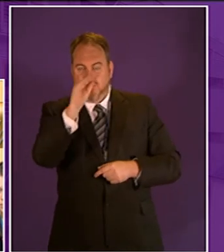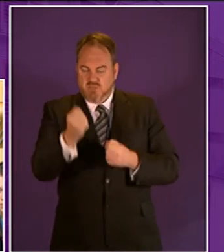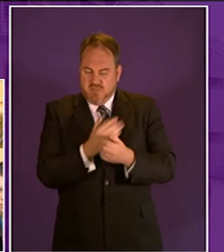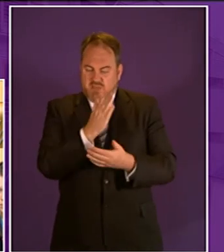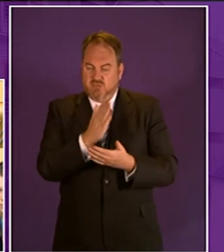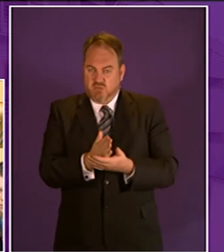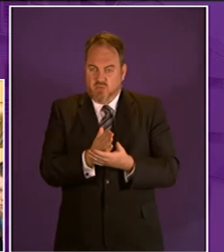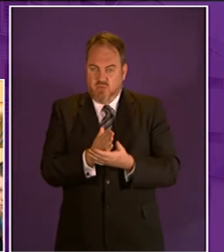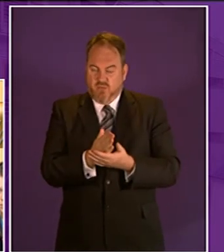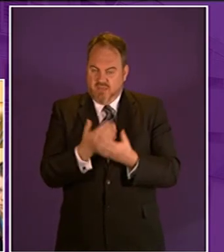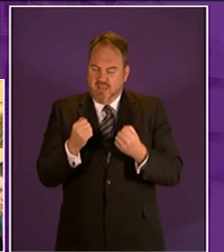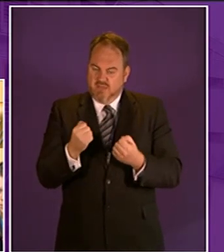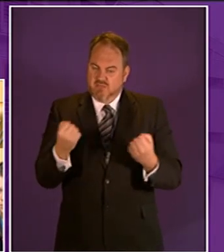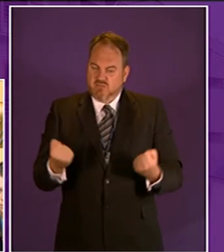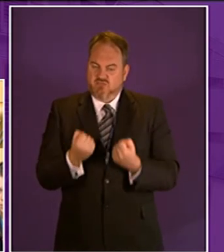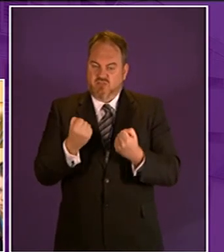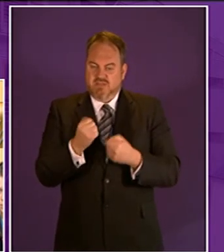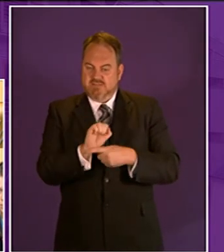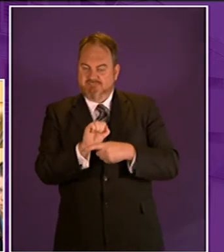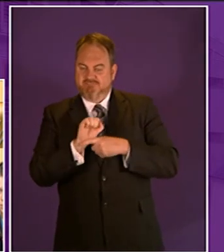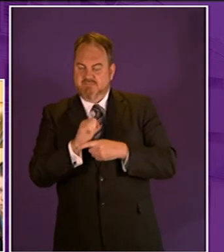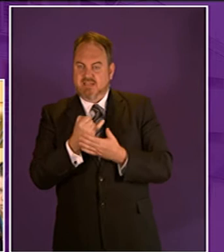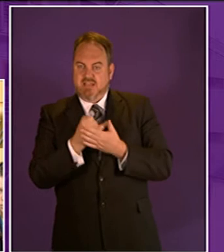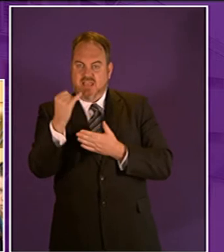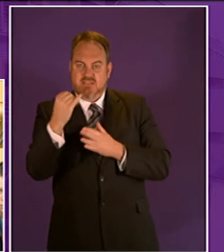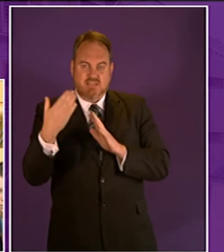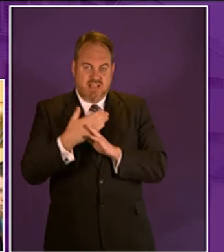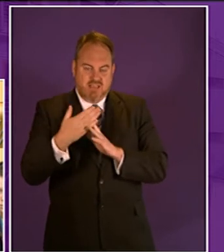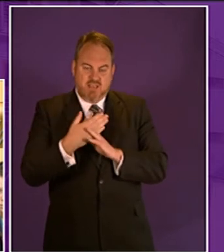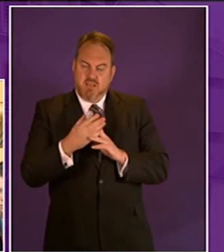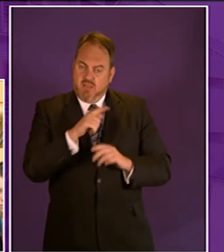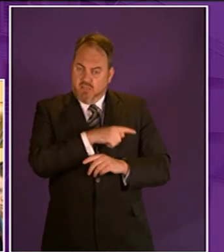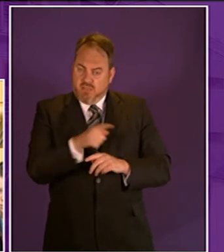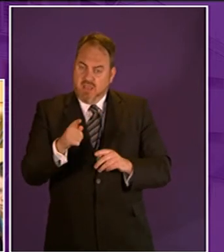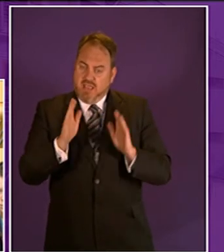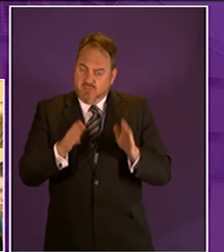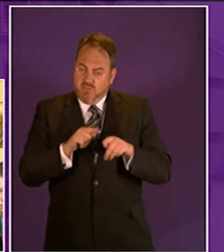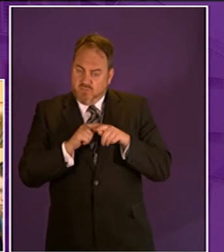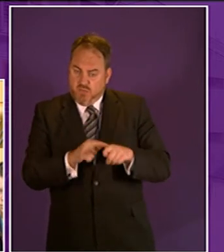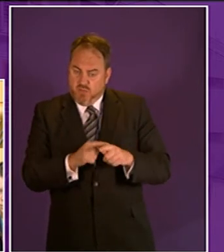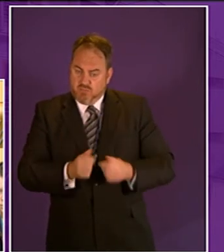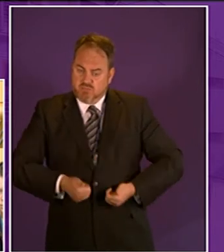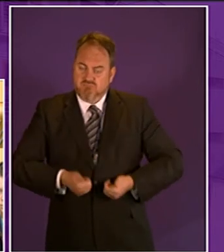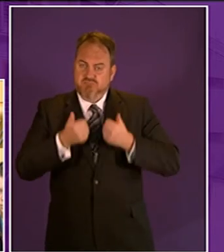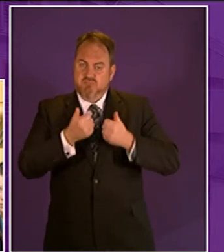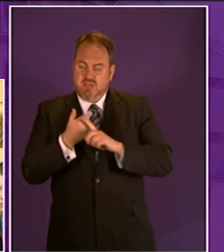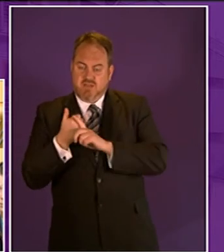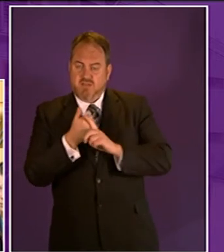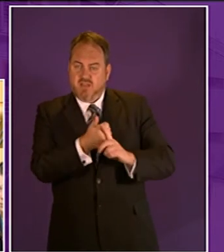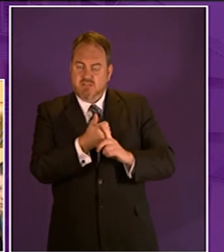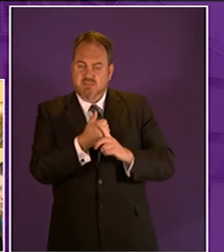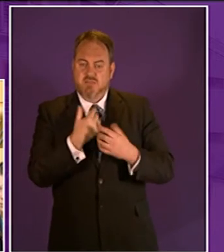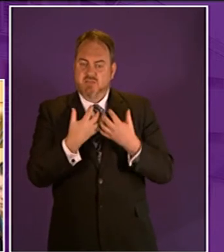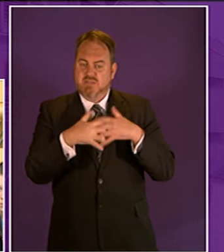best resilience in place and were following the best advice to make sure that